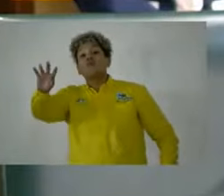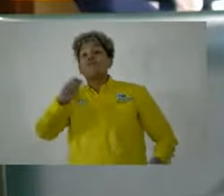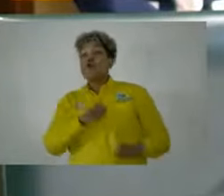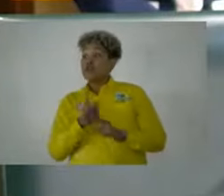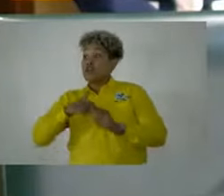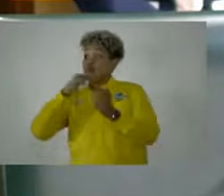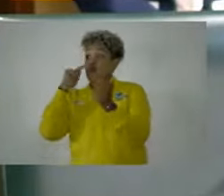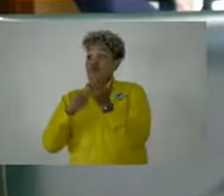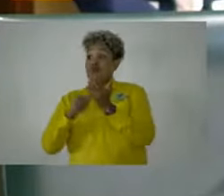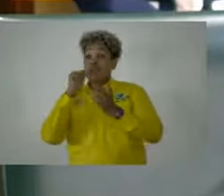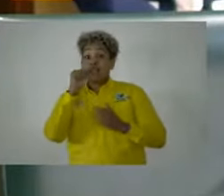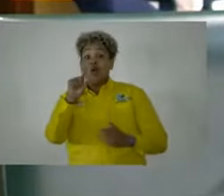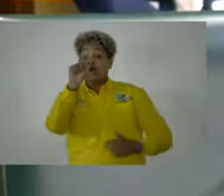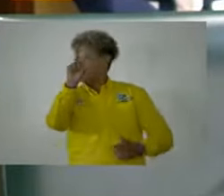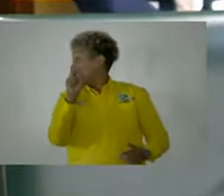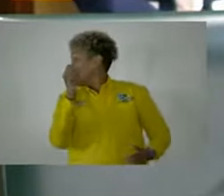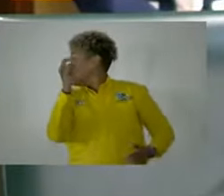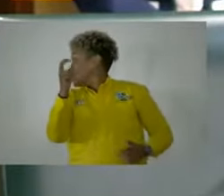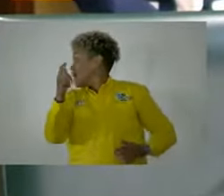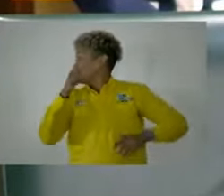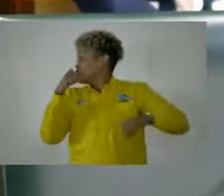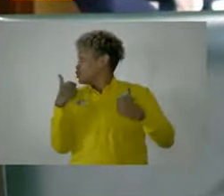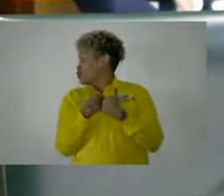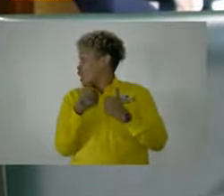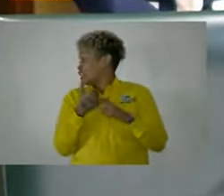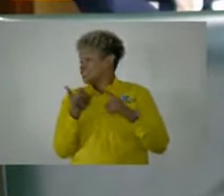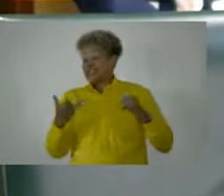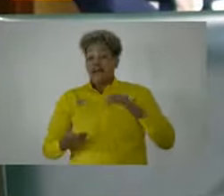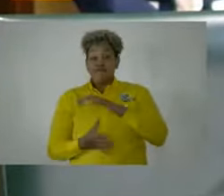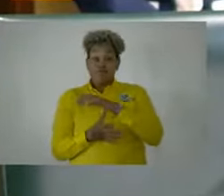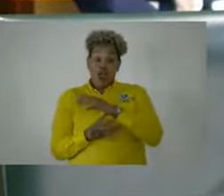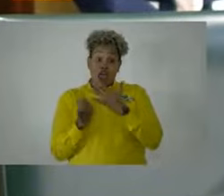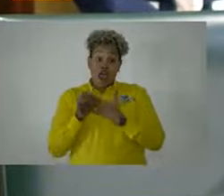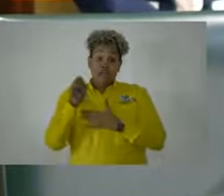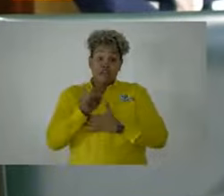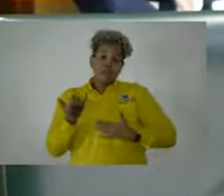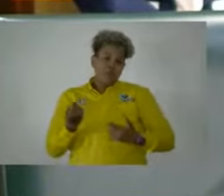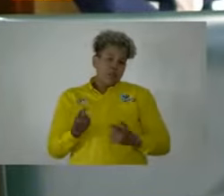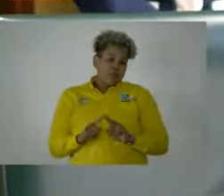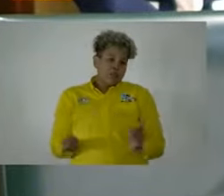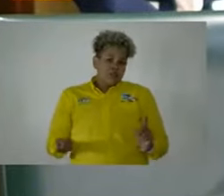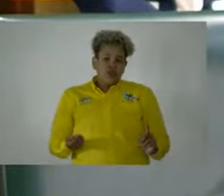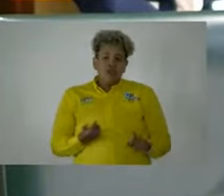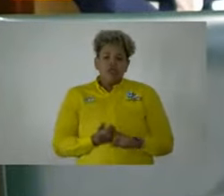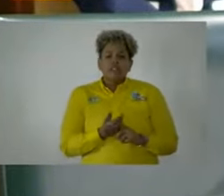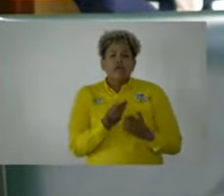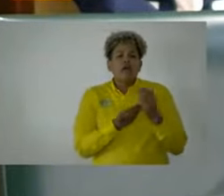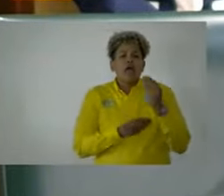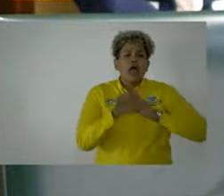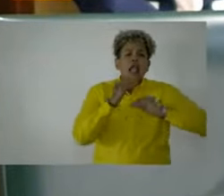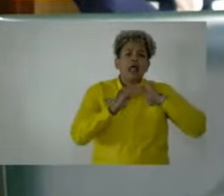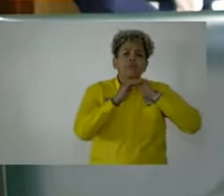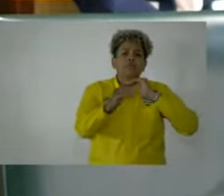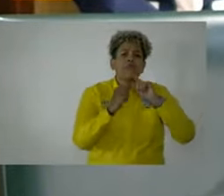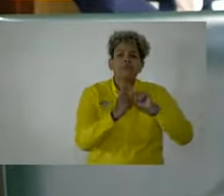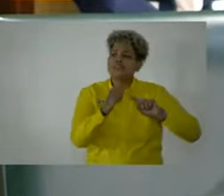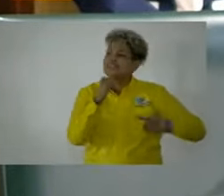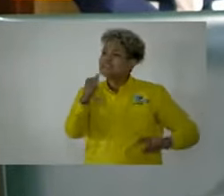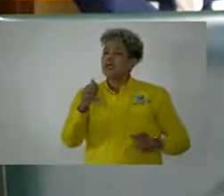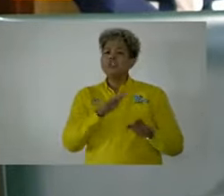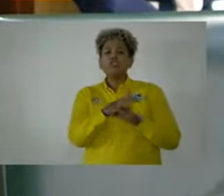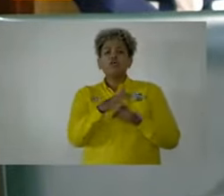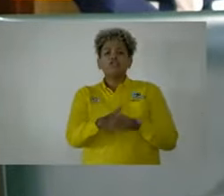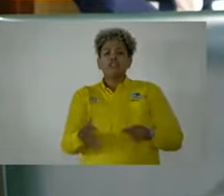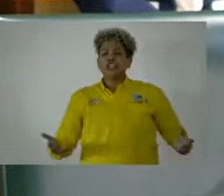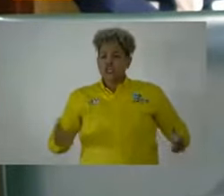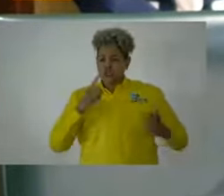is not 2012, and the challenges and priorities are now different. Economic stability is not